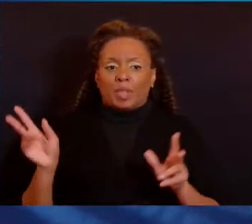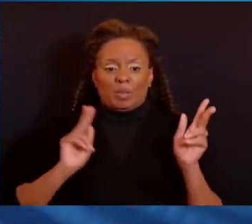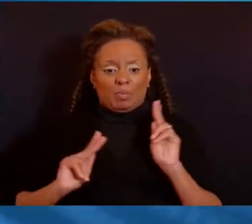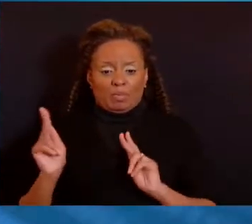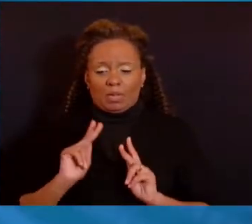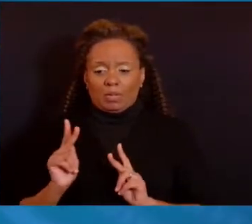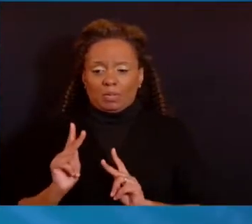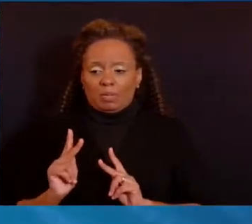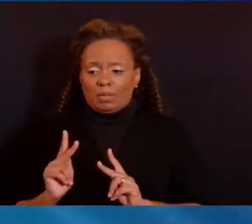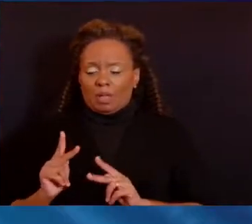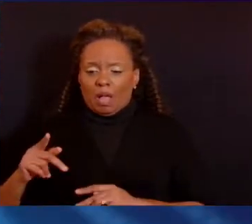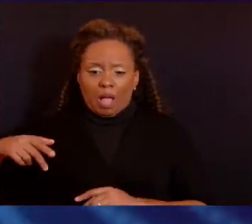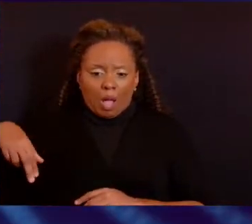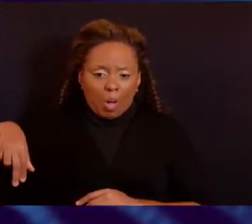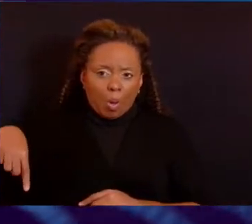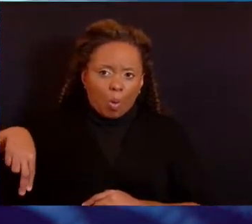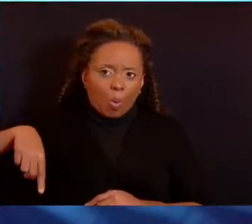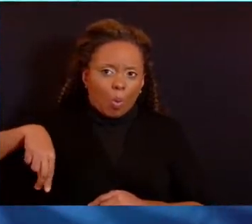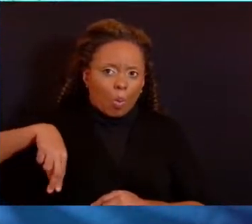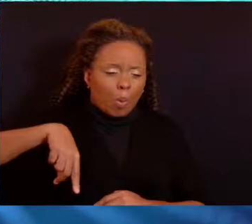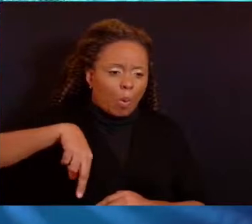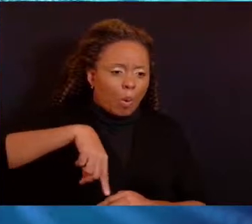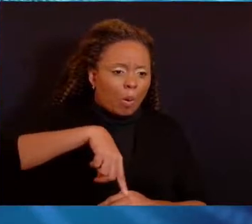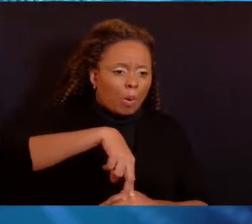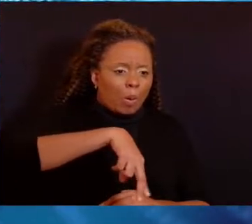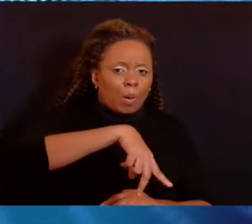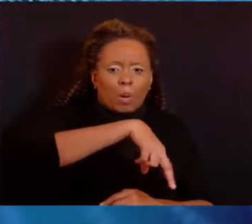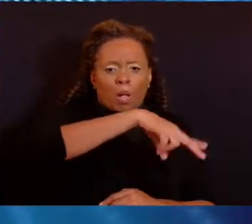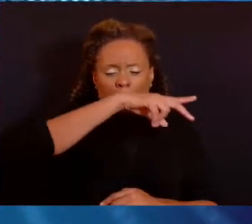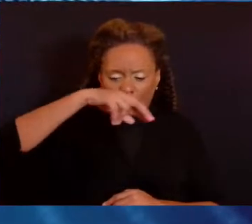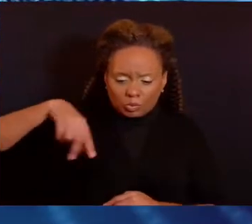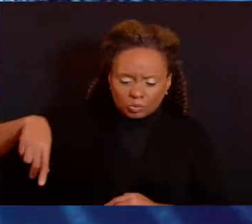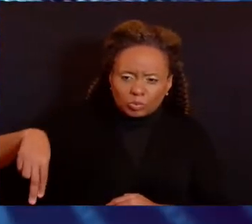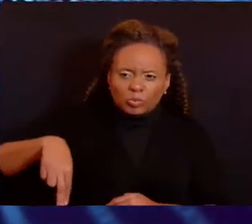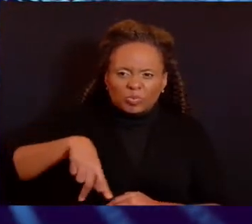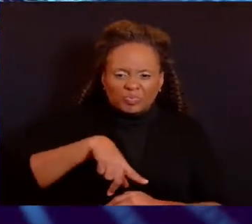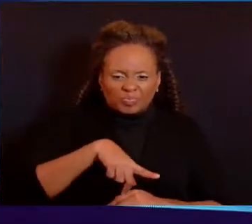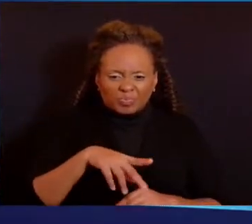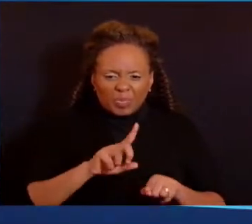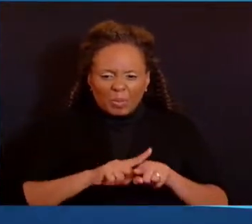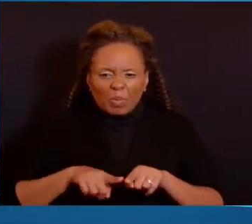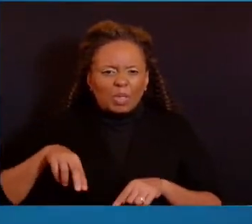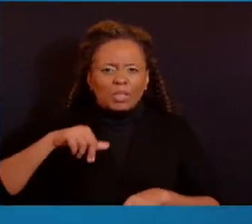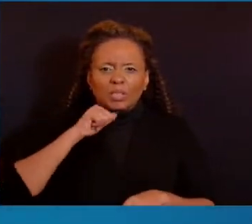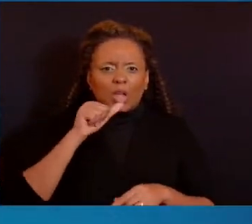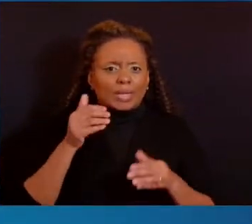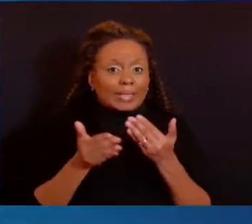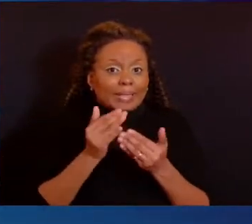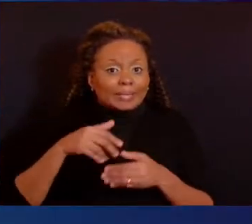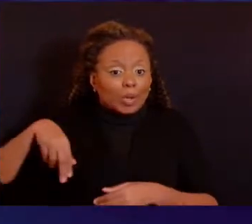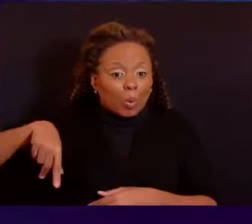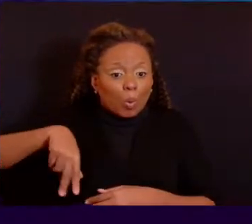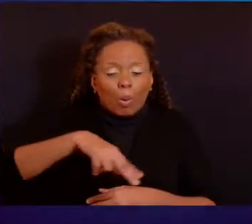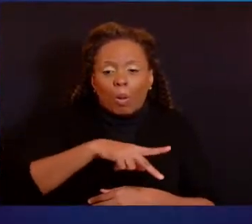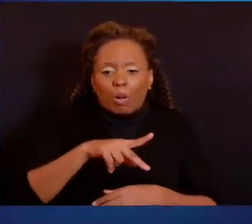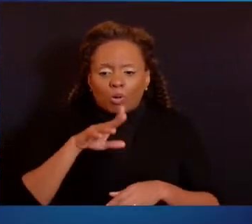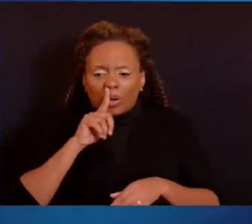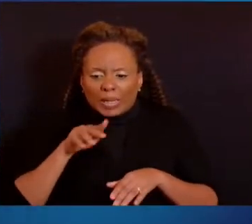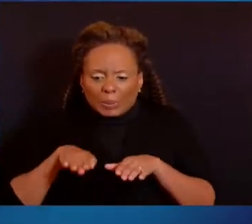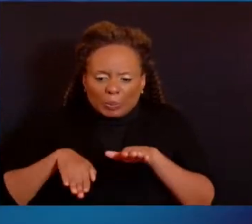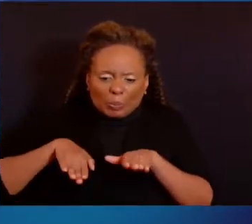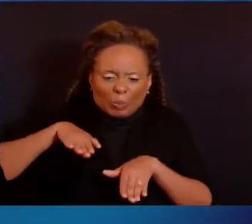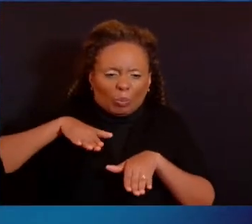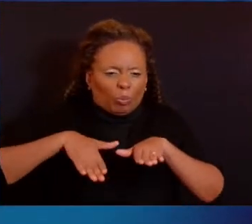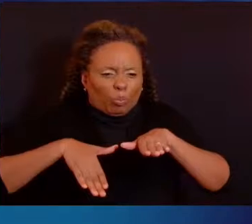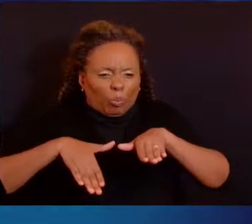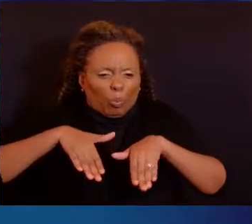side of the community to the other on some small planks over this murky, dirty water. So I just wanted to find out from Minister